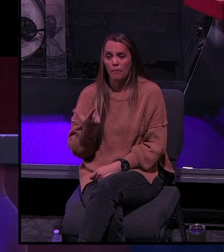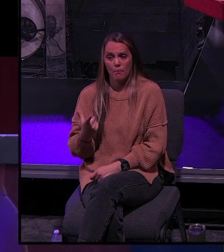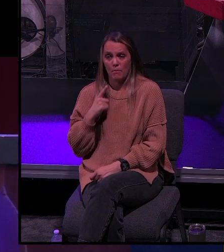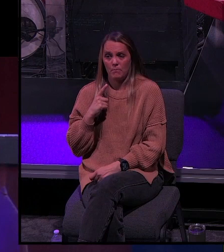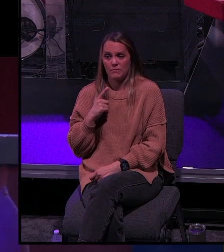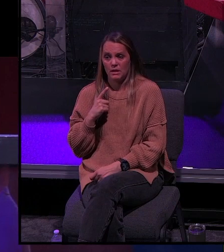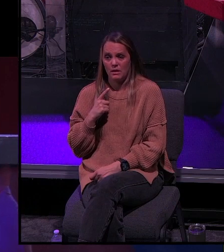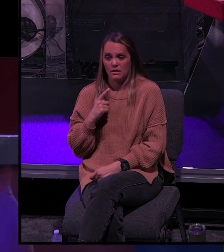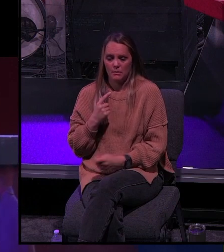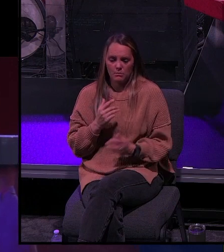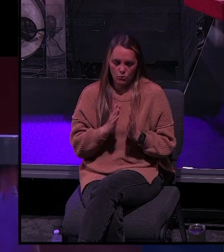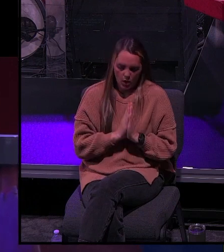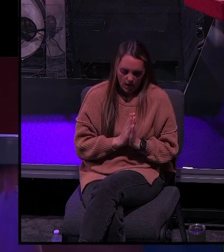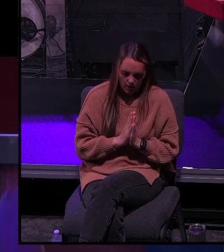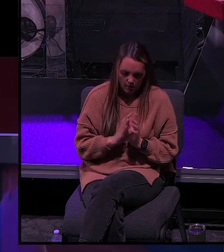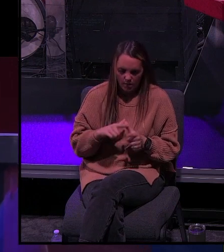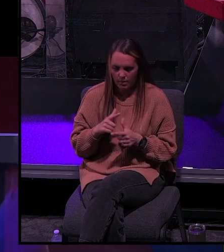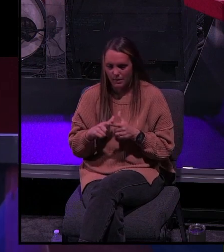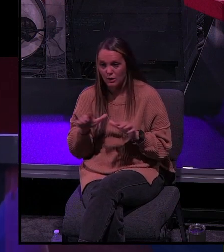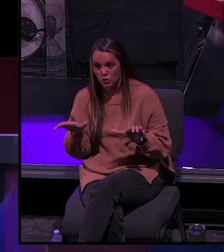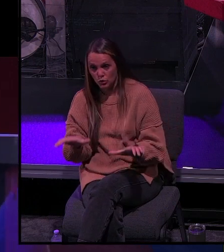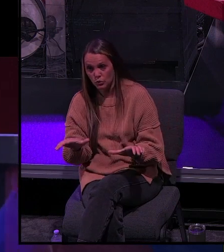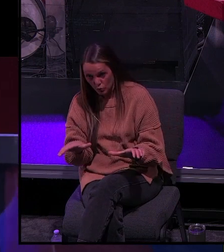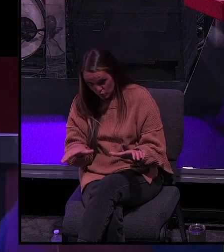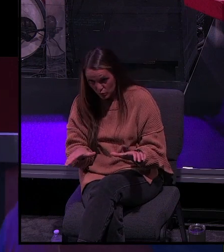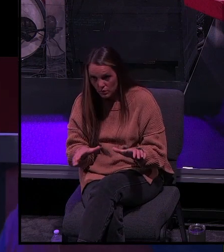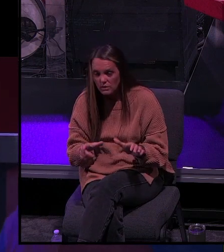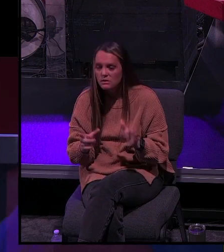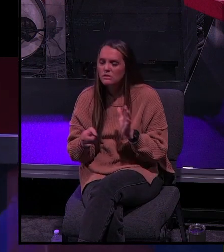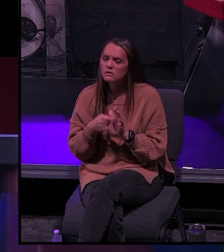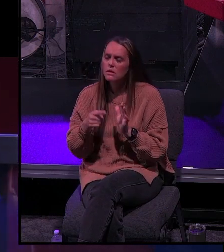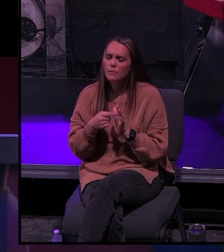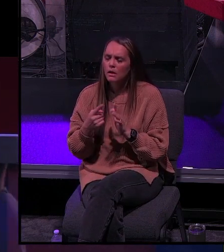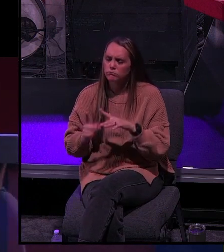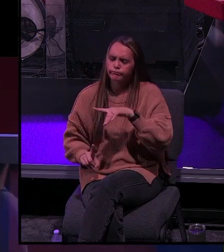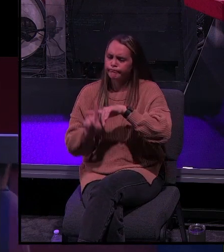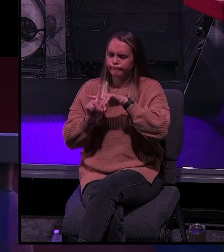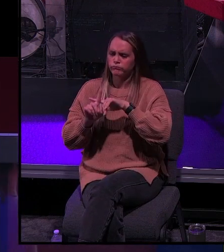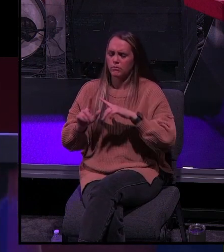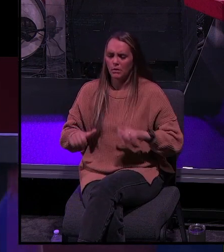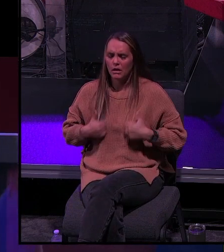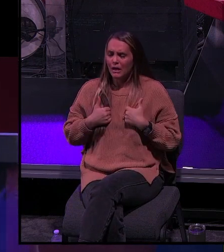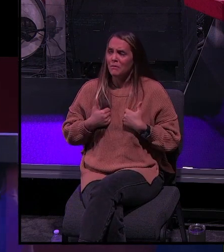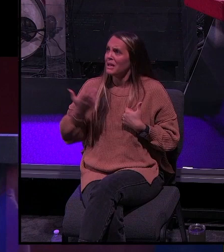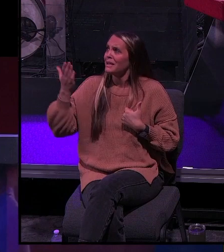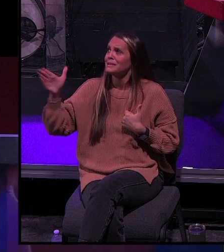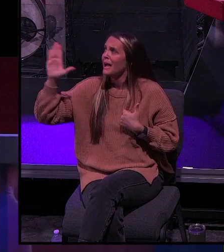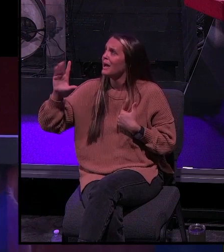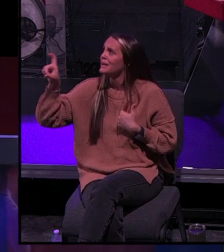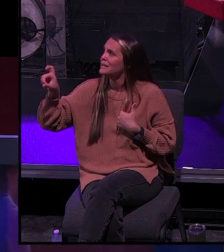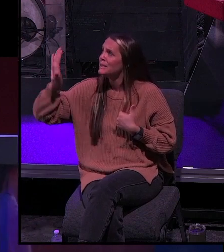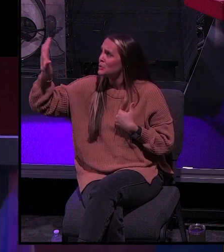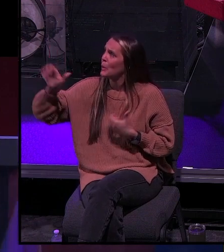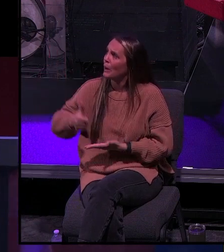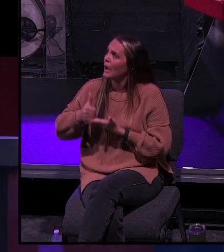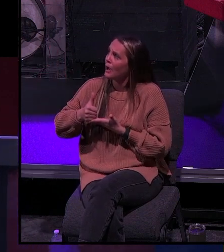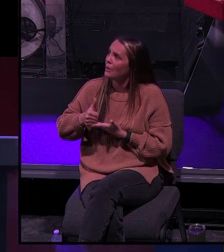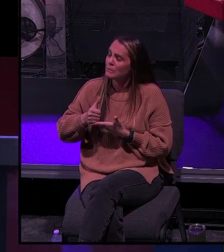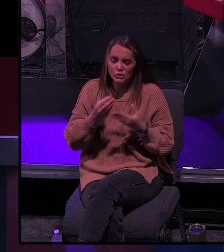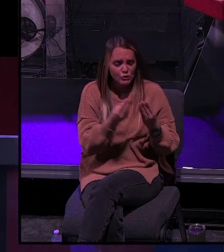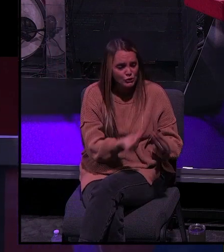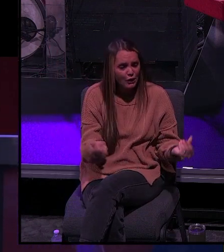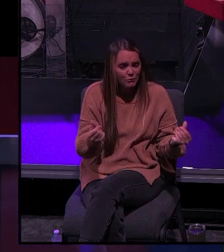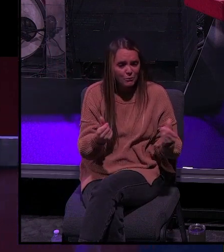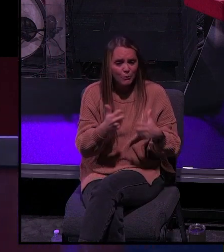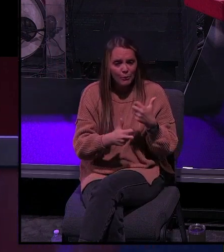pray and then I do. Right? So if something comes up in my life and I say, God, I need your help. Would you solve this problem? Amen. And then I go